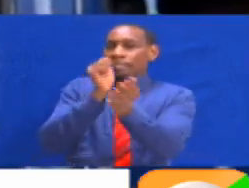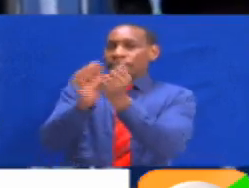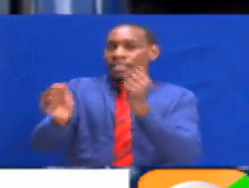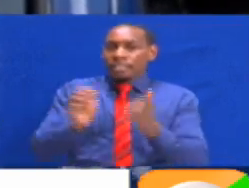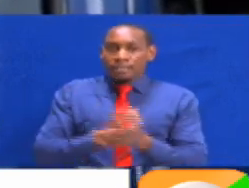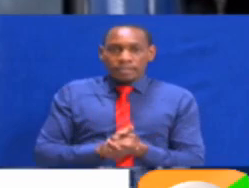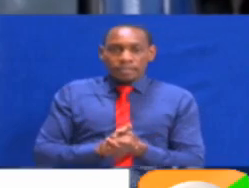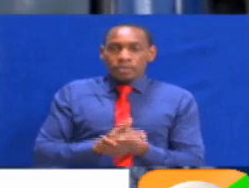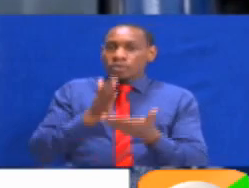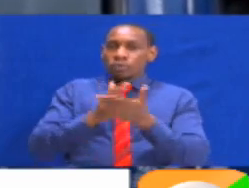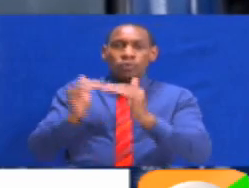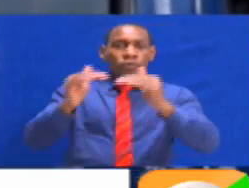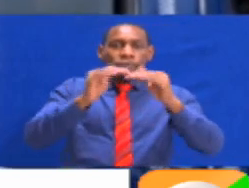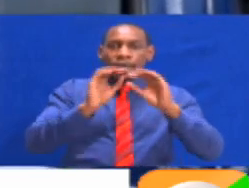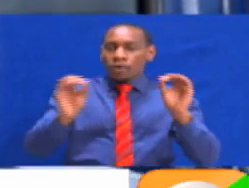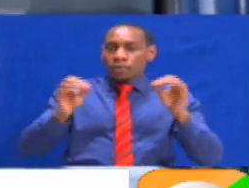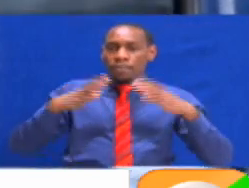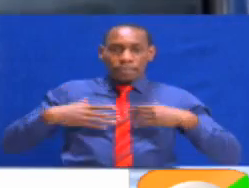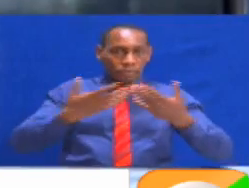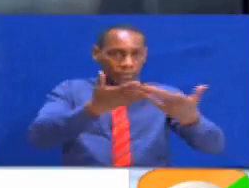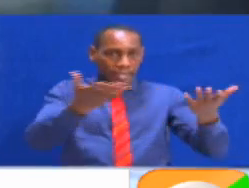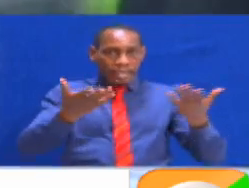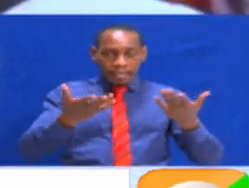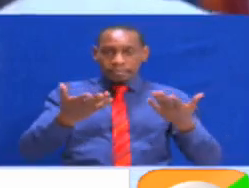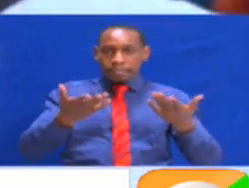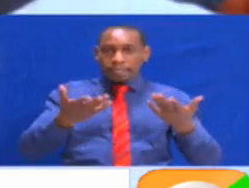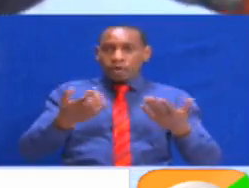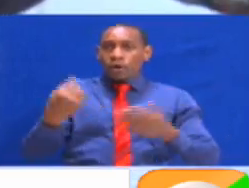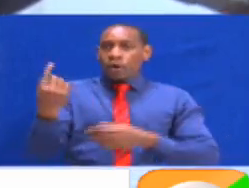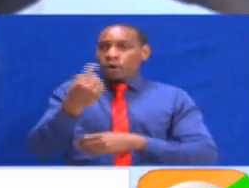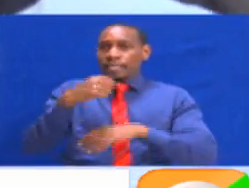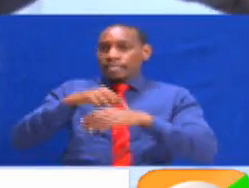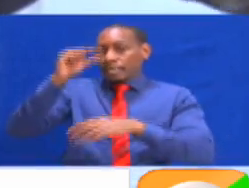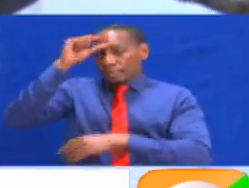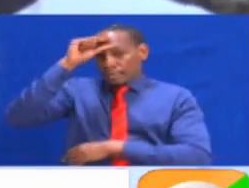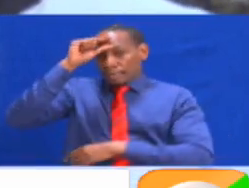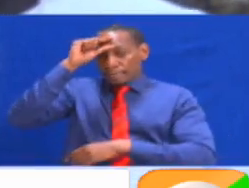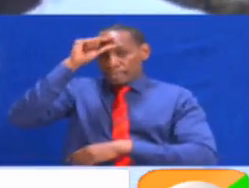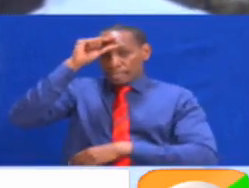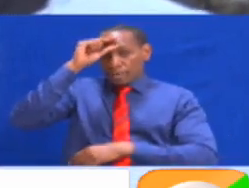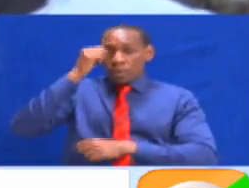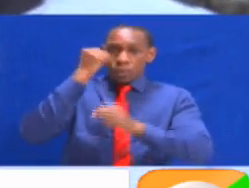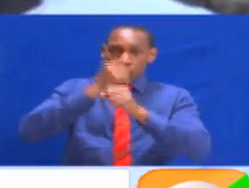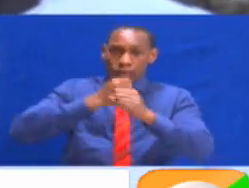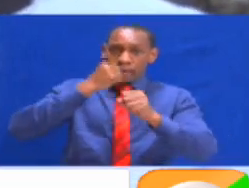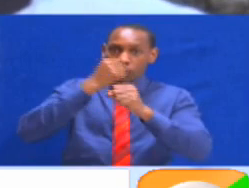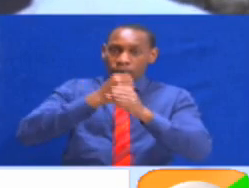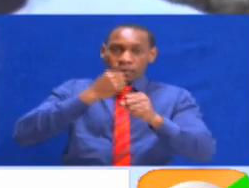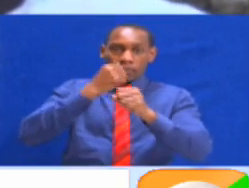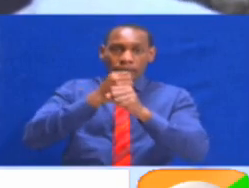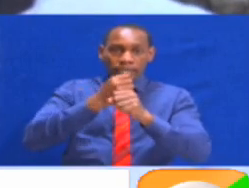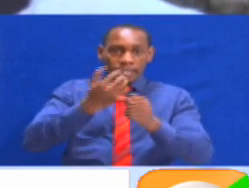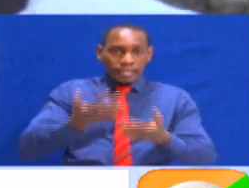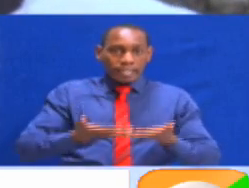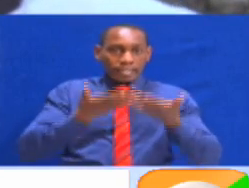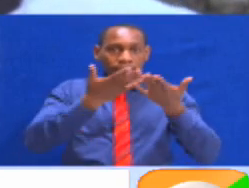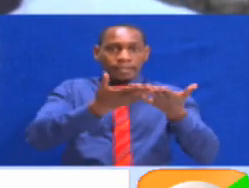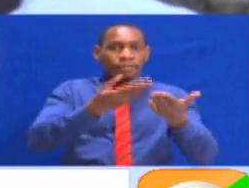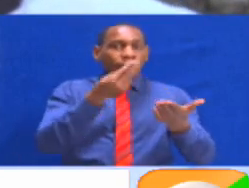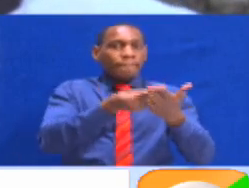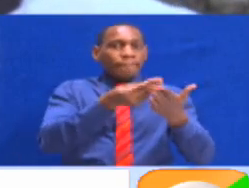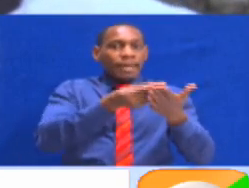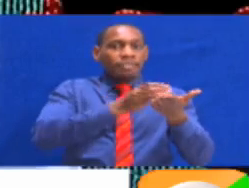So it will be very unfair for these people unless the government is, you know, making efforts to give them stipends.